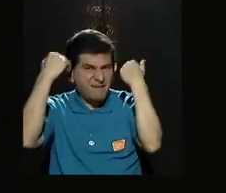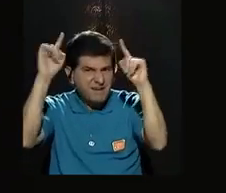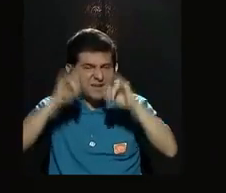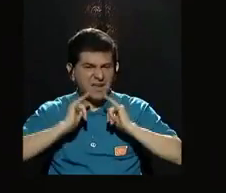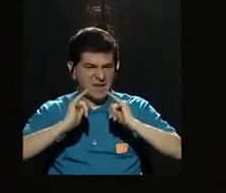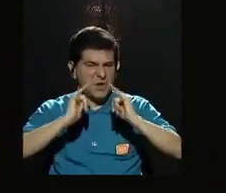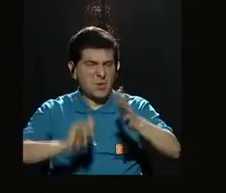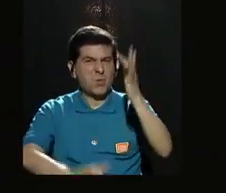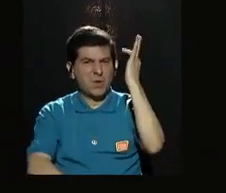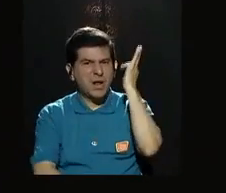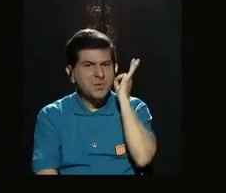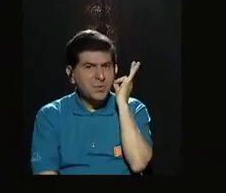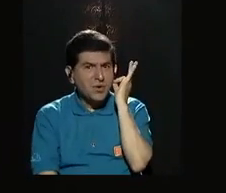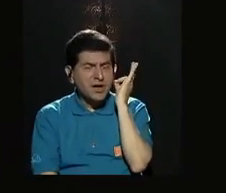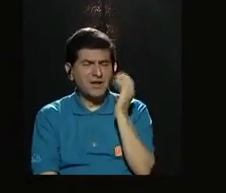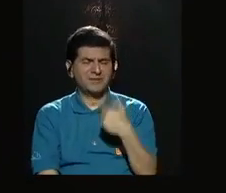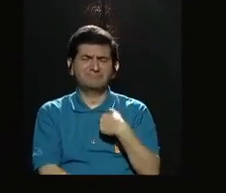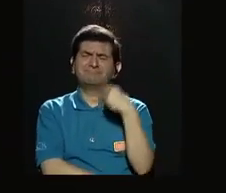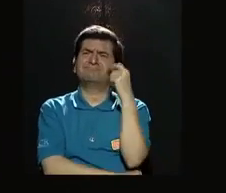And I think about